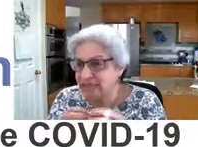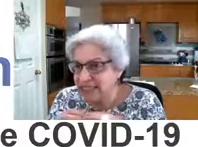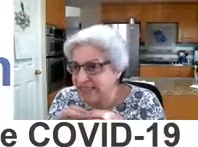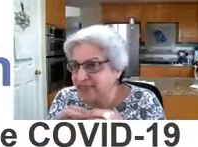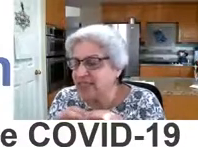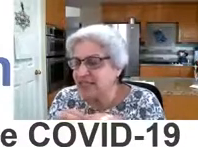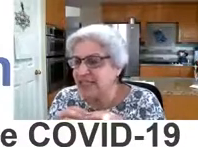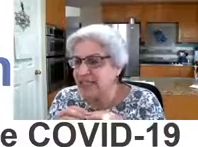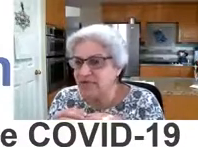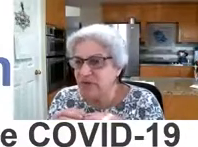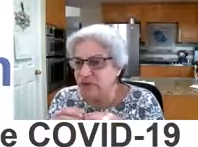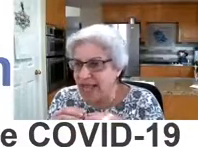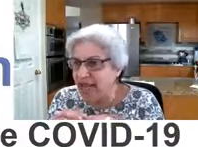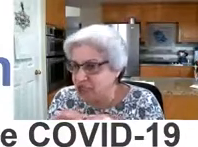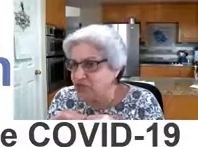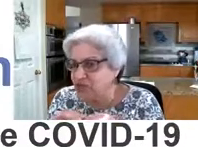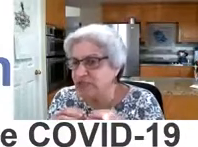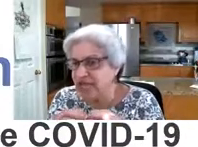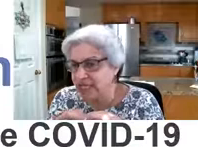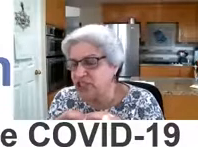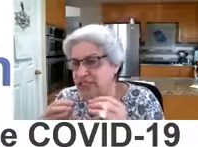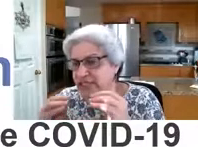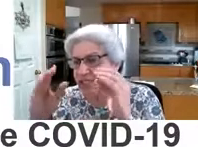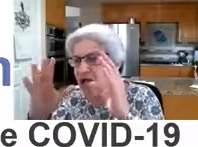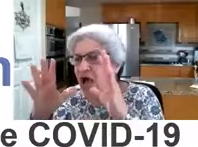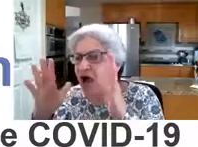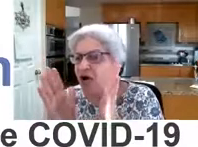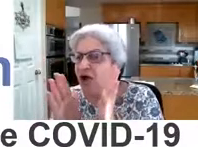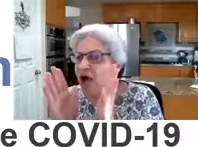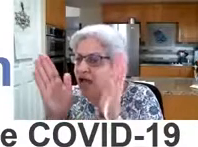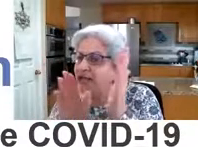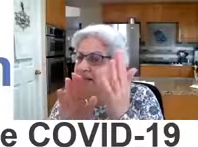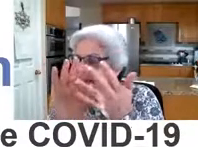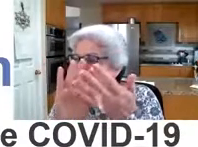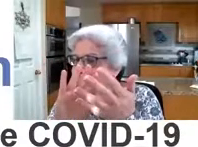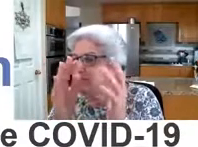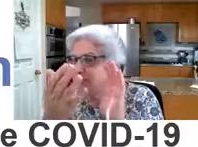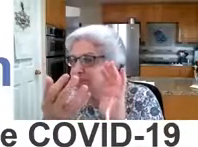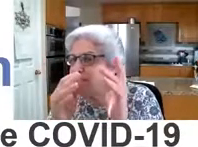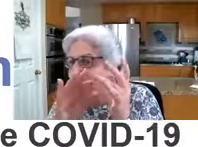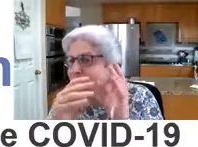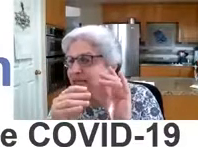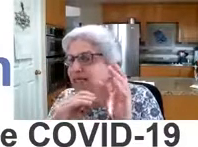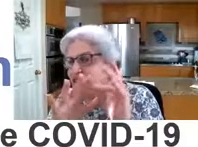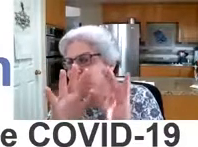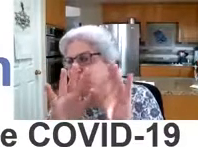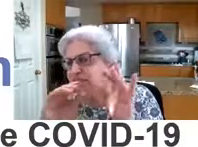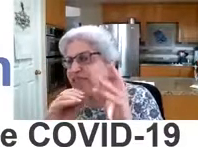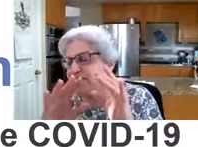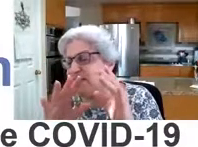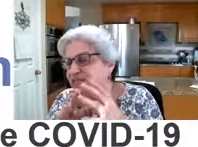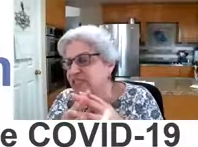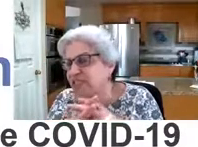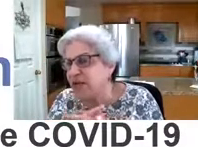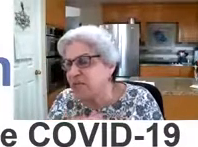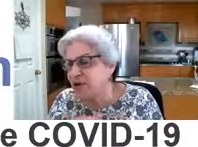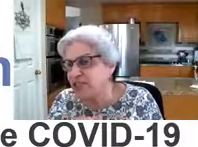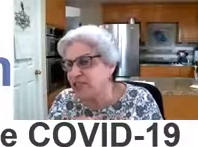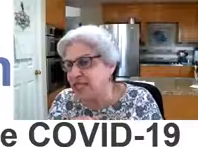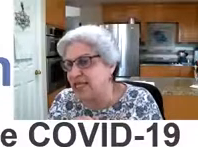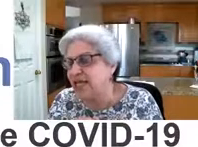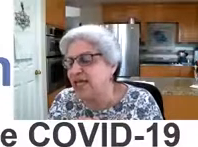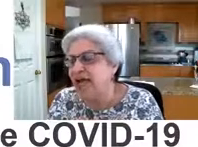And specifically, some of those extra mutations are on that bumpy surface of the